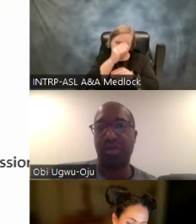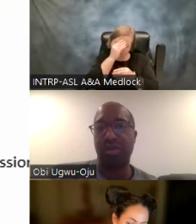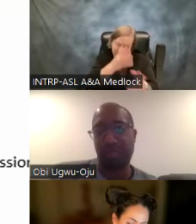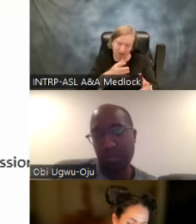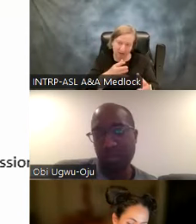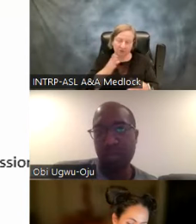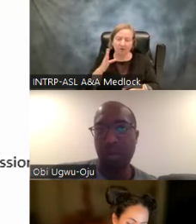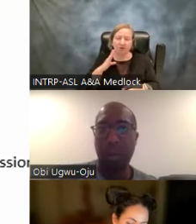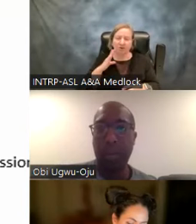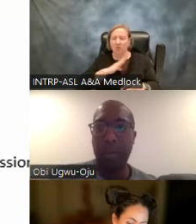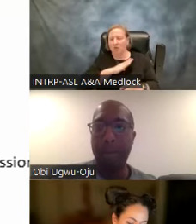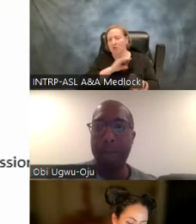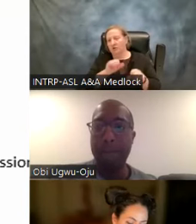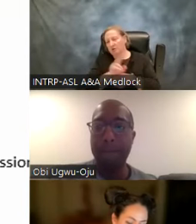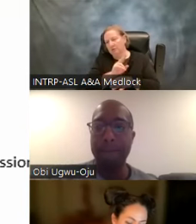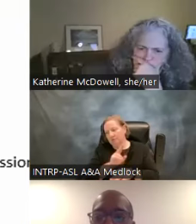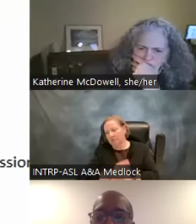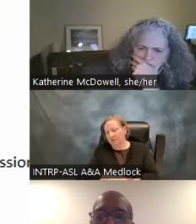can use.